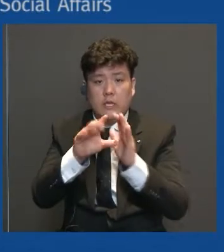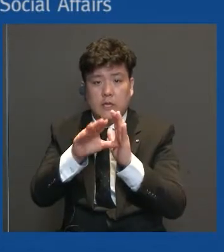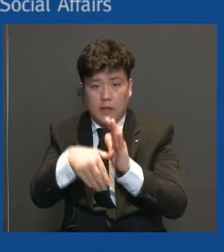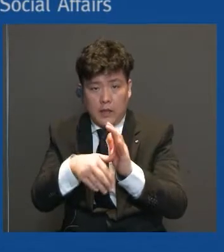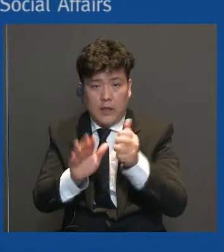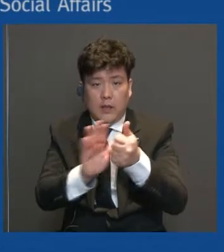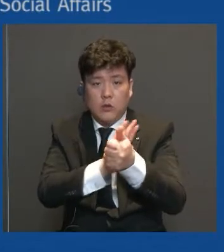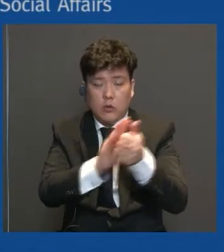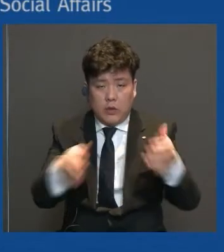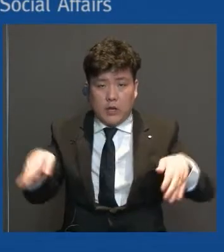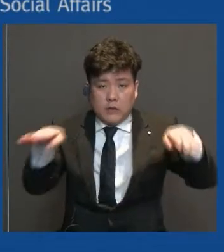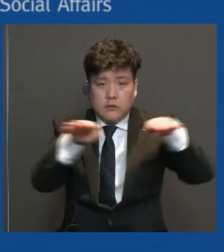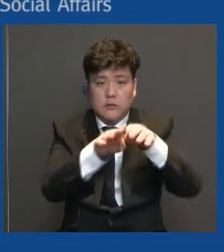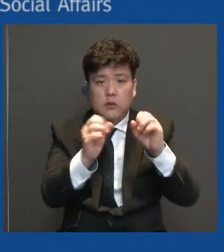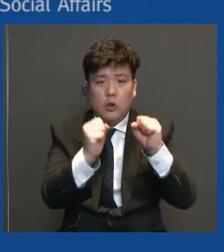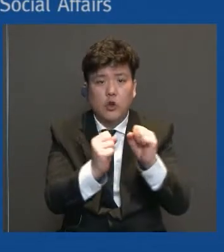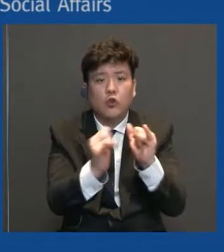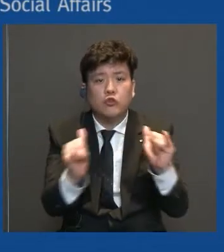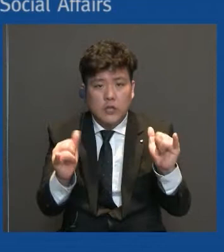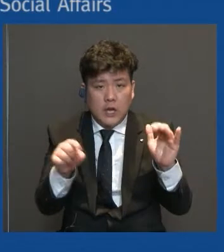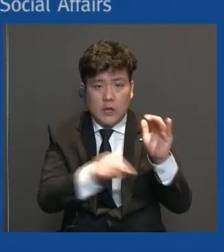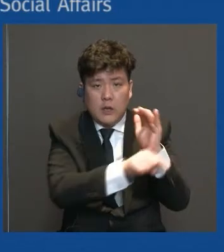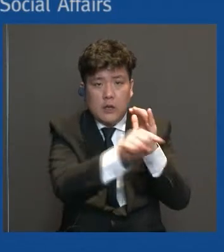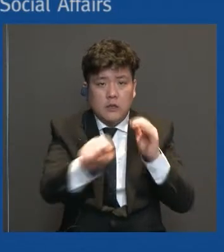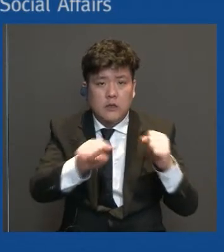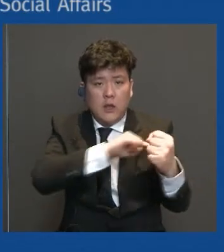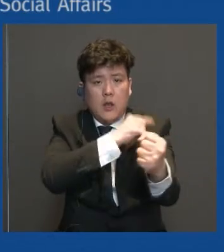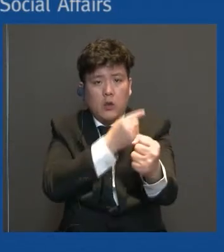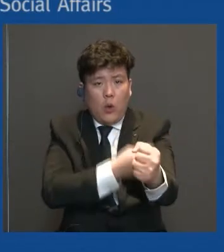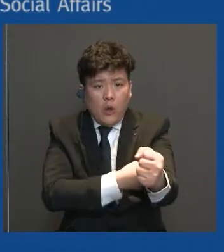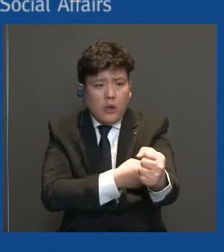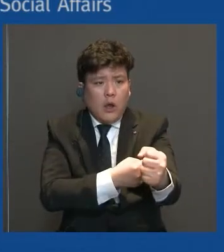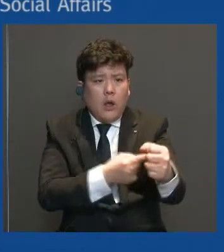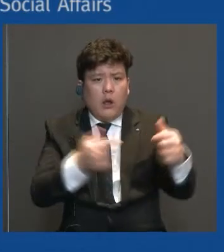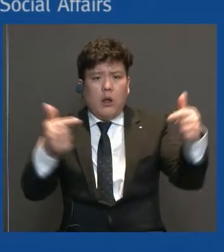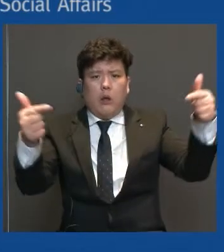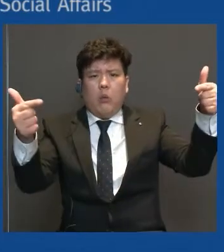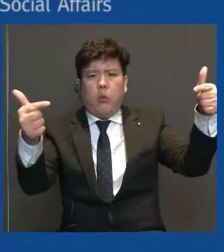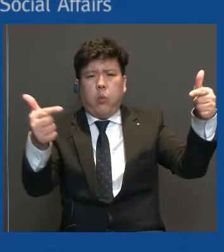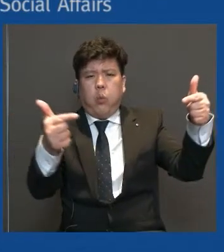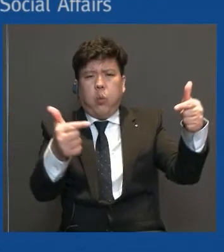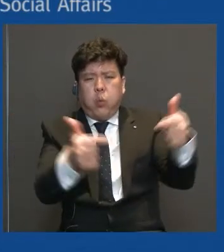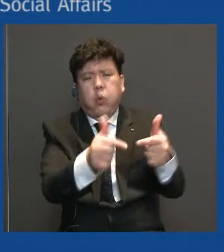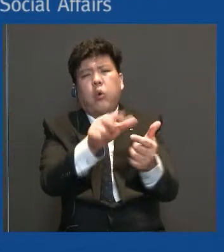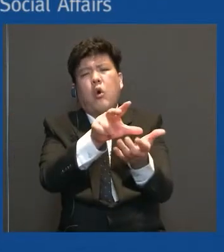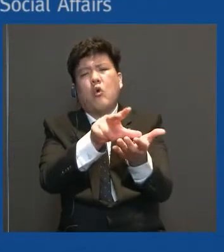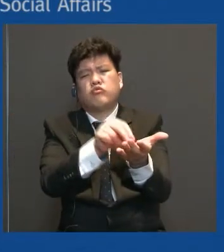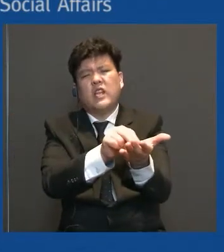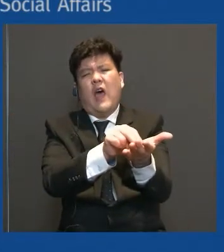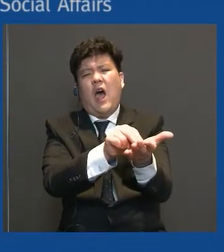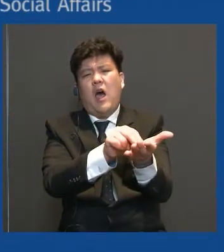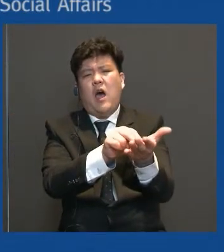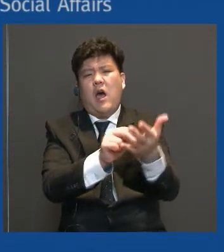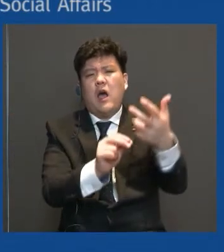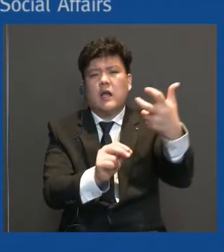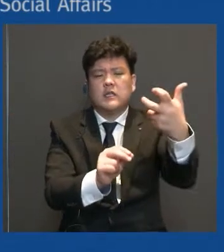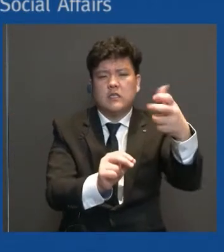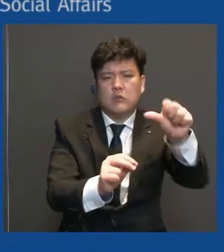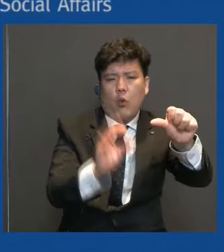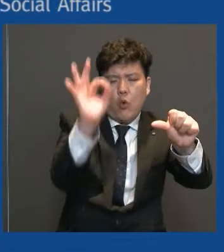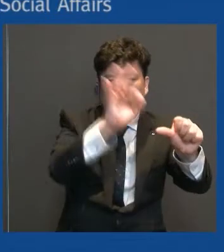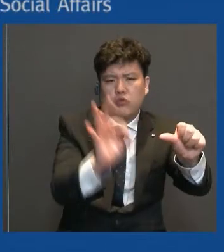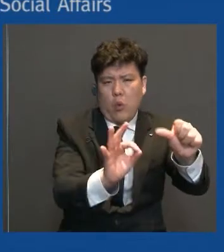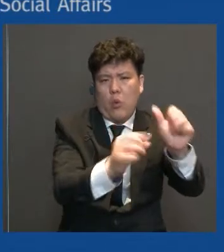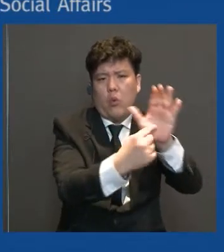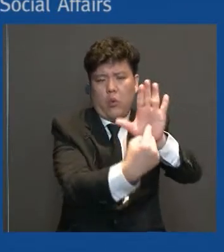Rising mental health problems during the pandemic is well known. People of all age groups experience increased